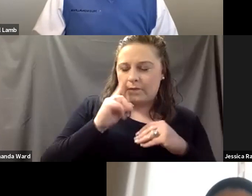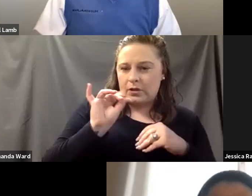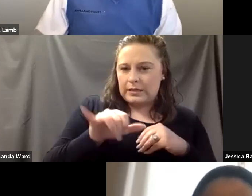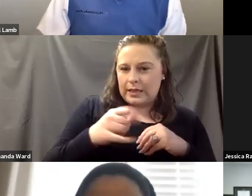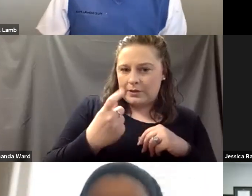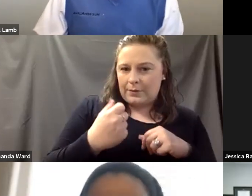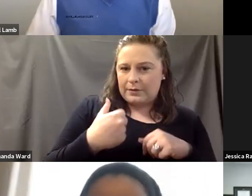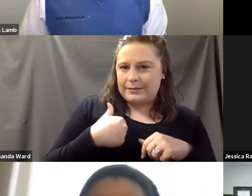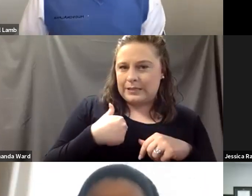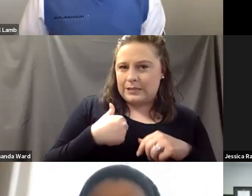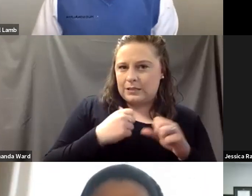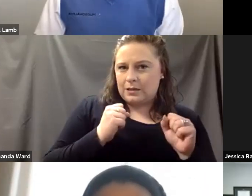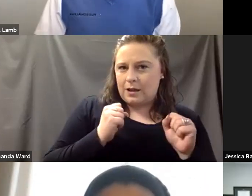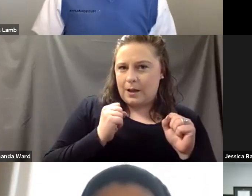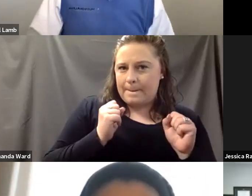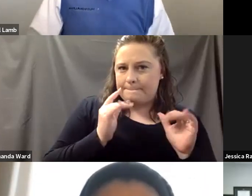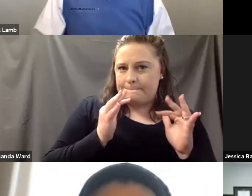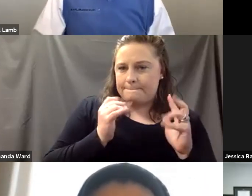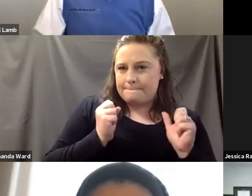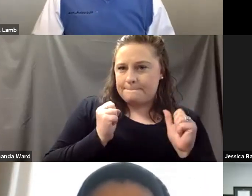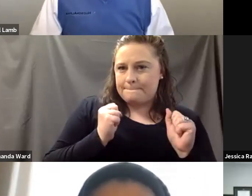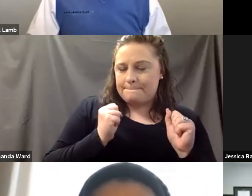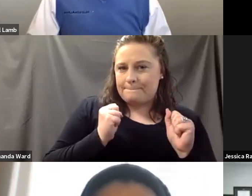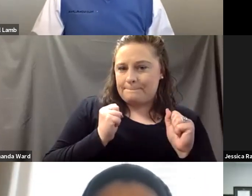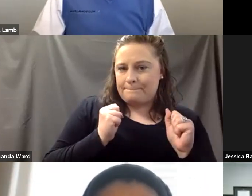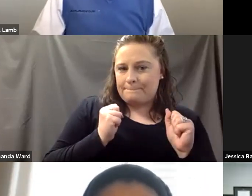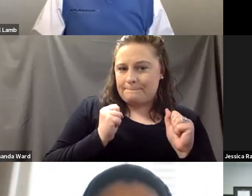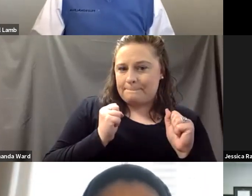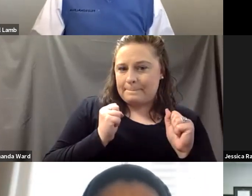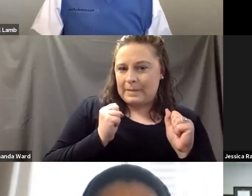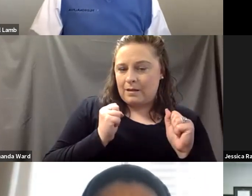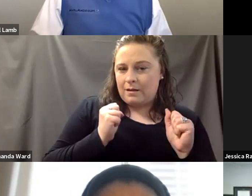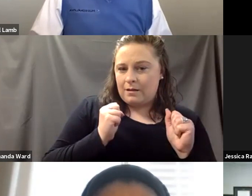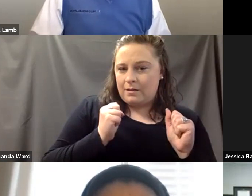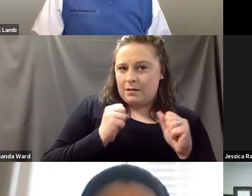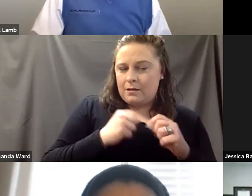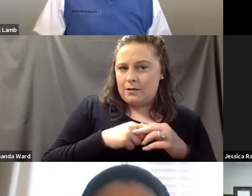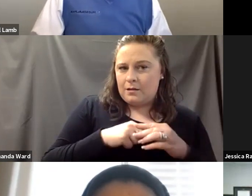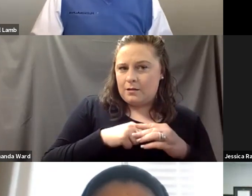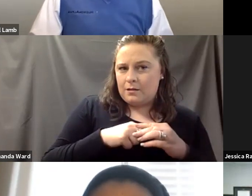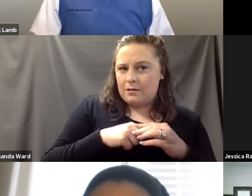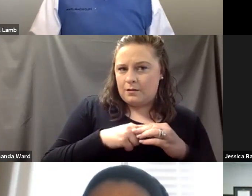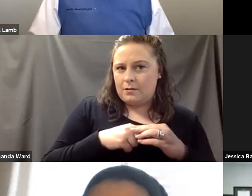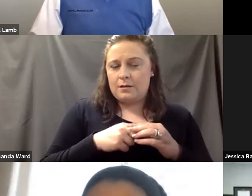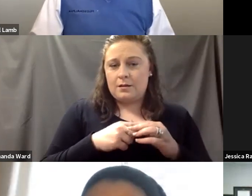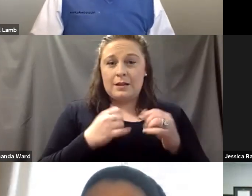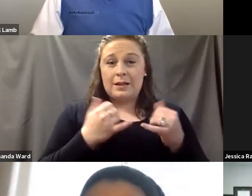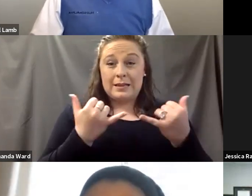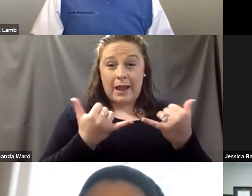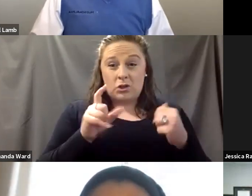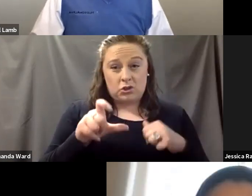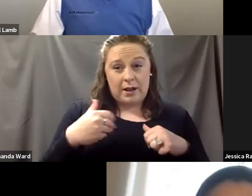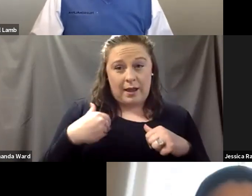was me. Okay. And let's because usually I get a bar. Okay. Now you should have